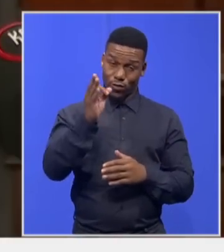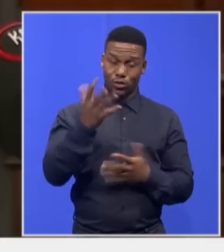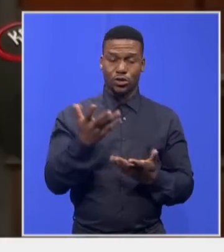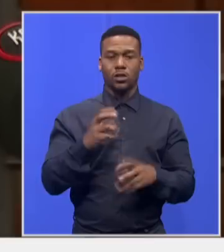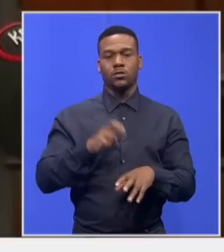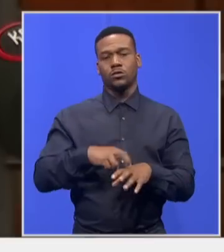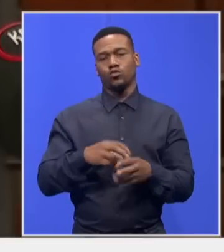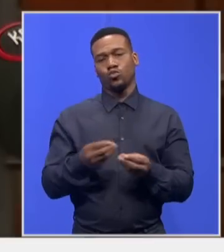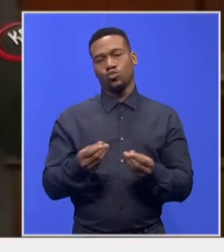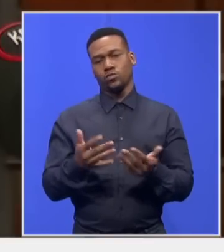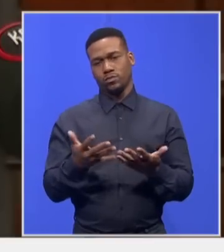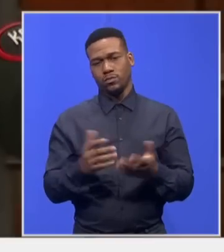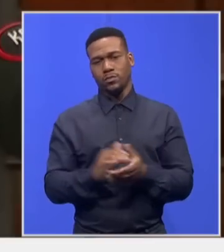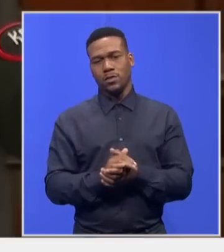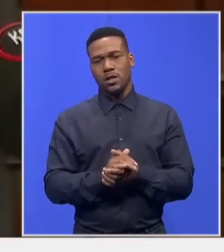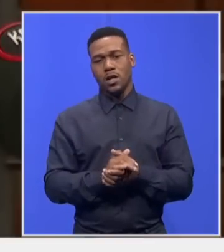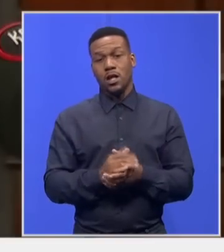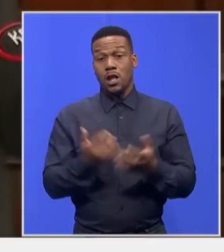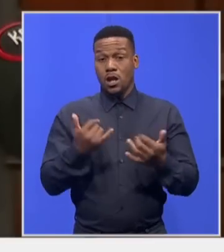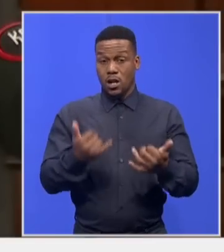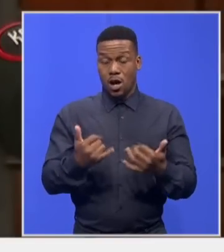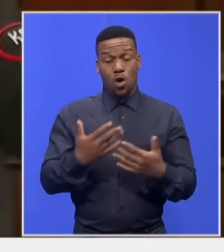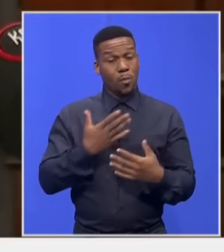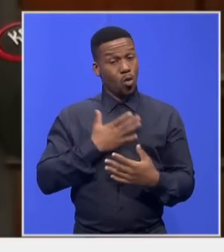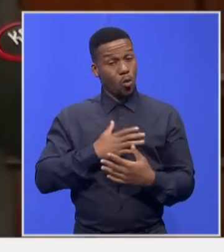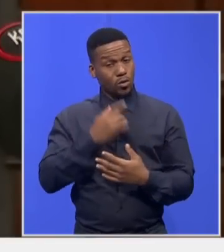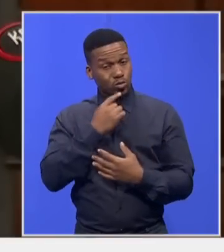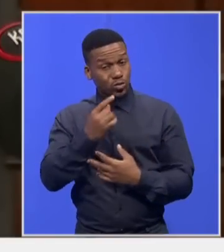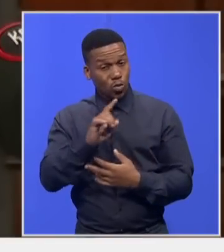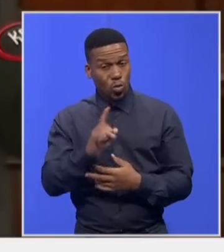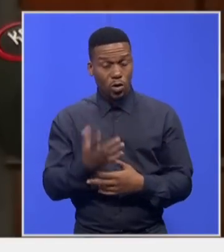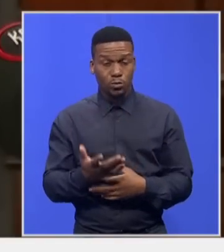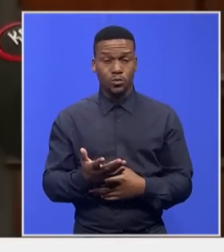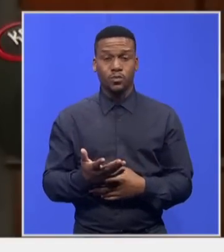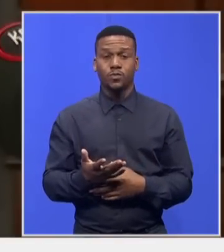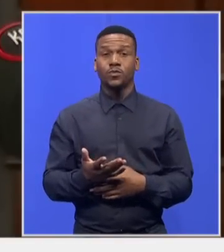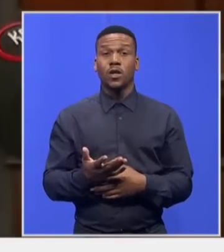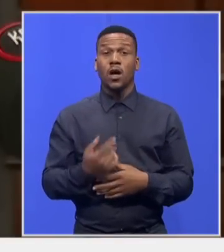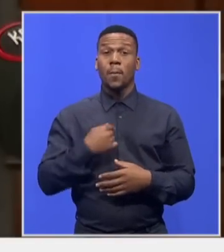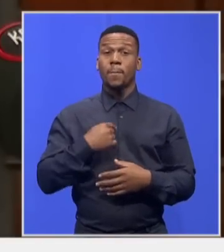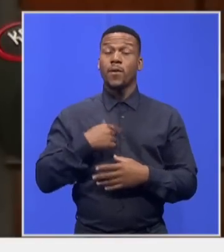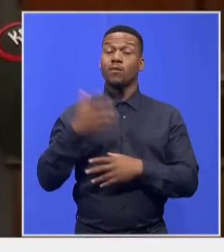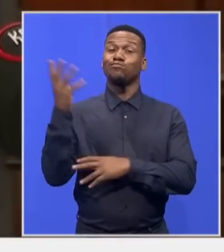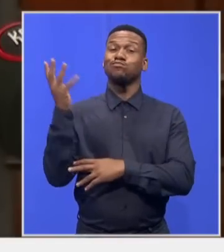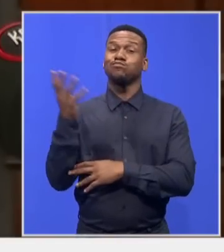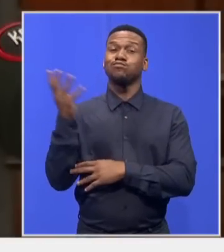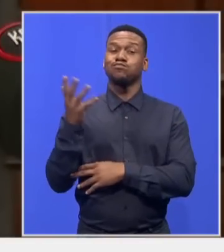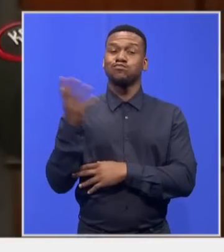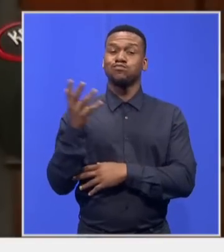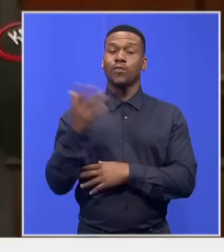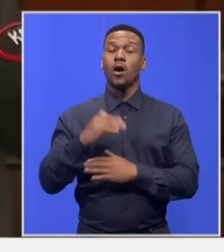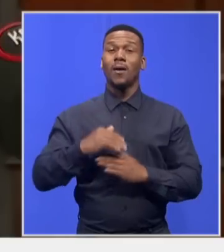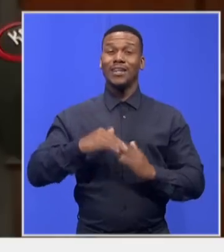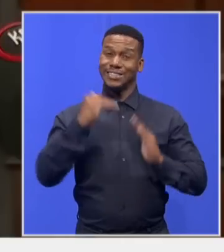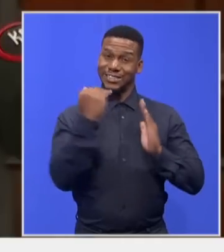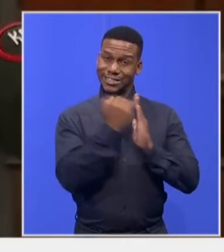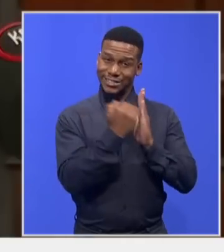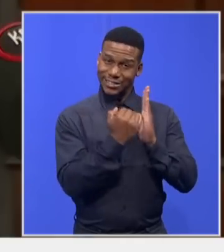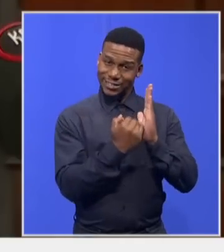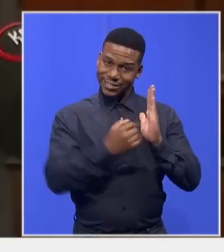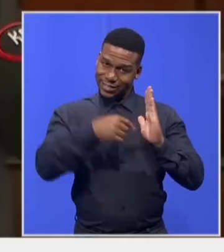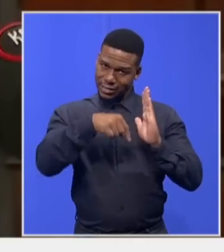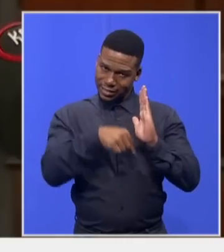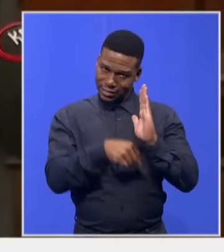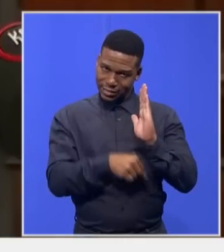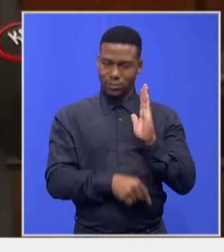long term. And let me hasten to mention that I will be presenting the more detailed comprehensive report